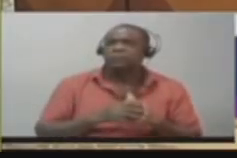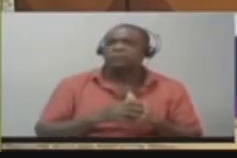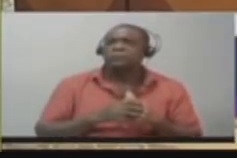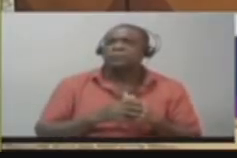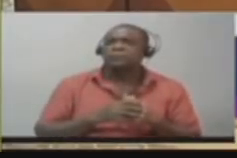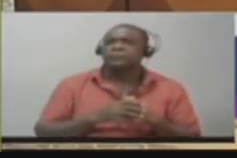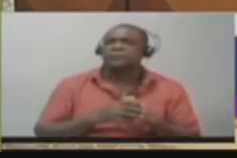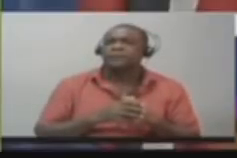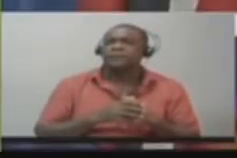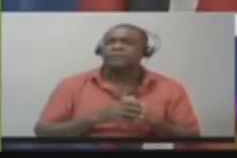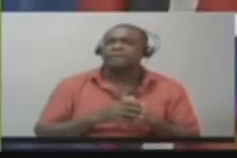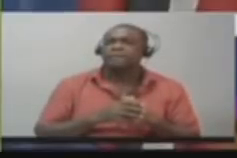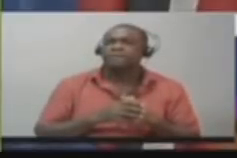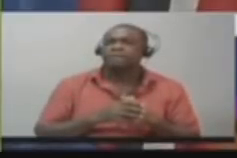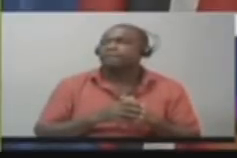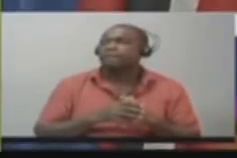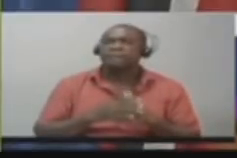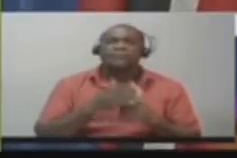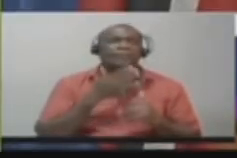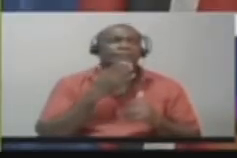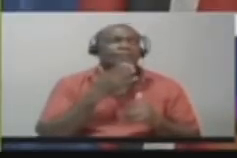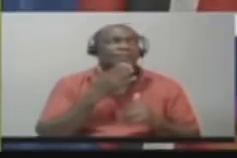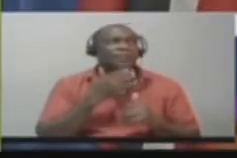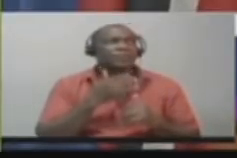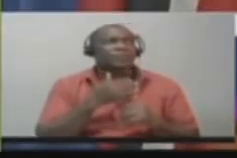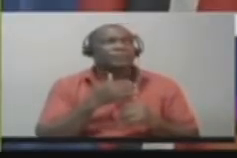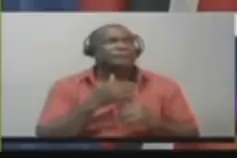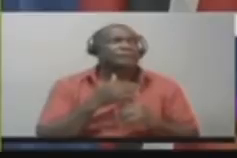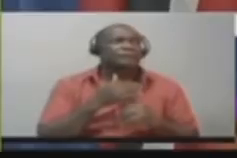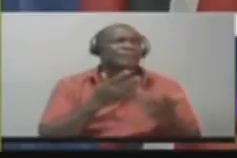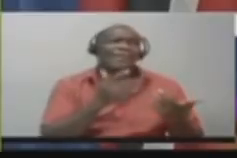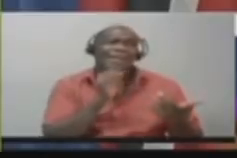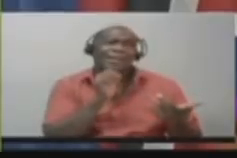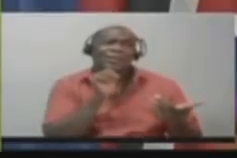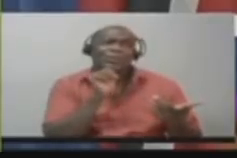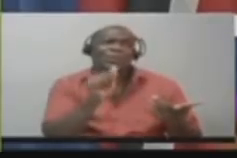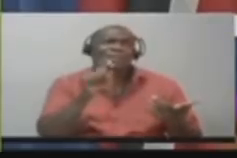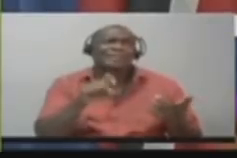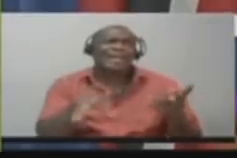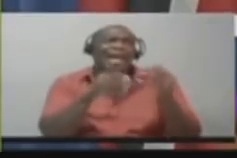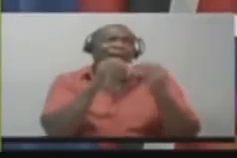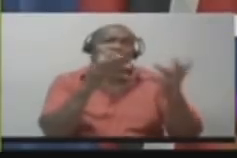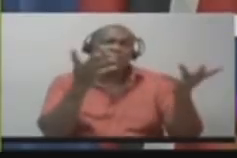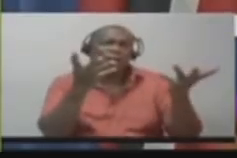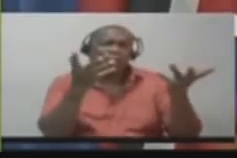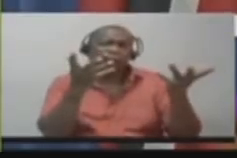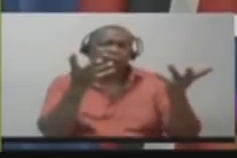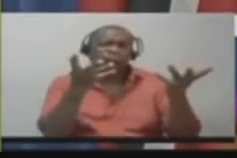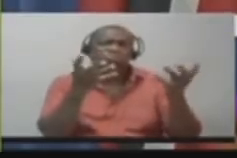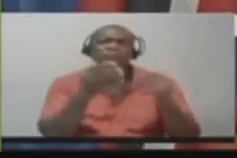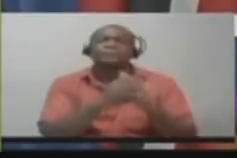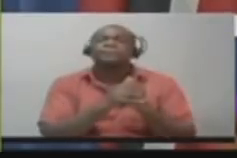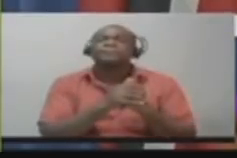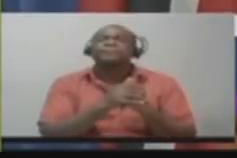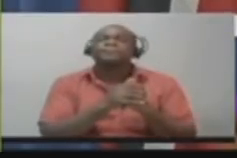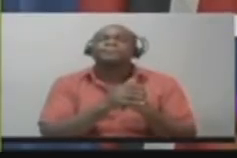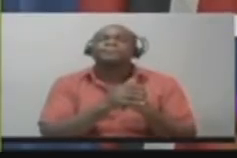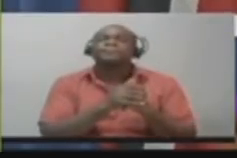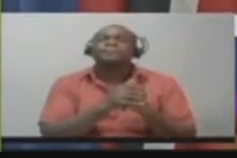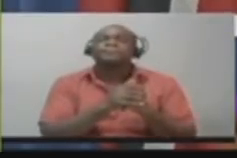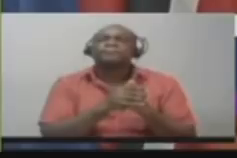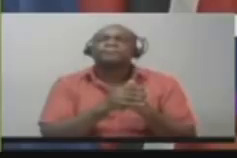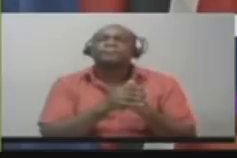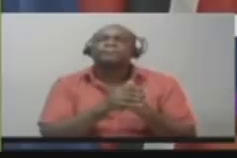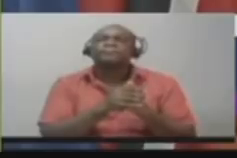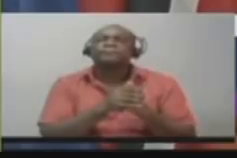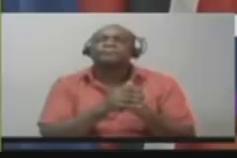Okay, thank you. CMO didn't leave me with a lot to say. But just to explain something that, again, somehow got garbled between podium and paper when we